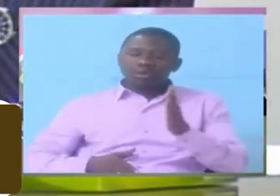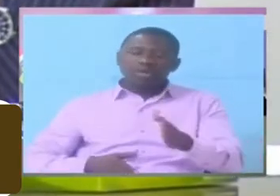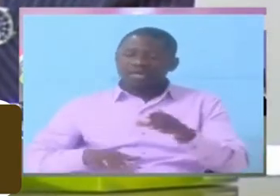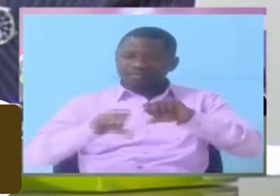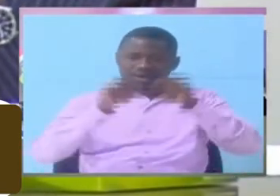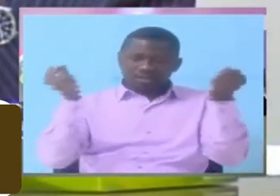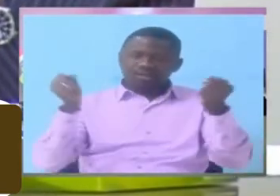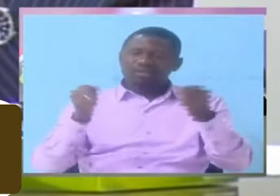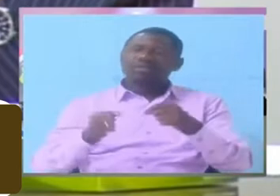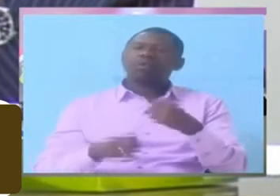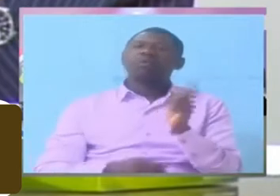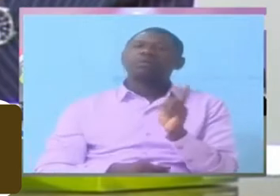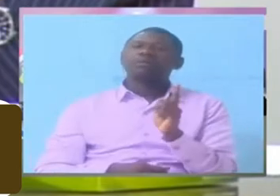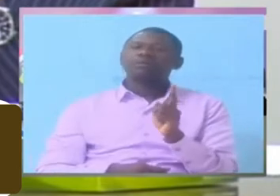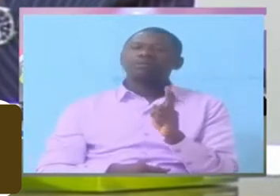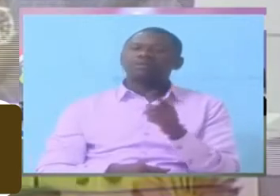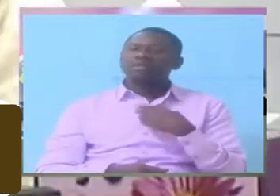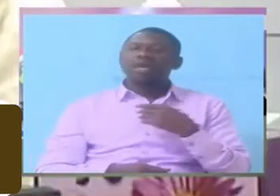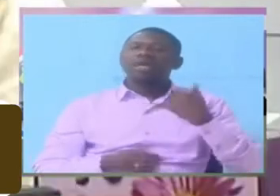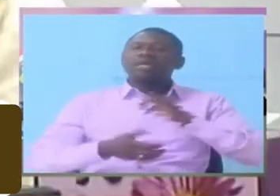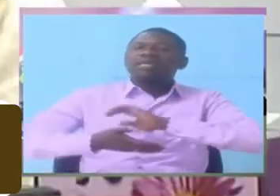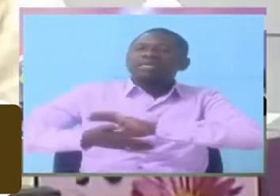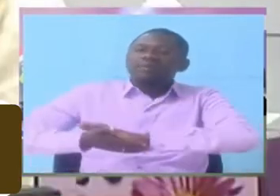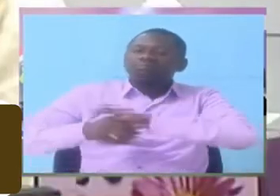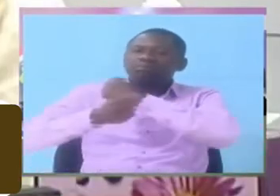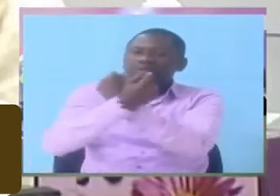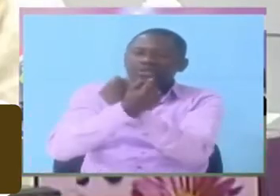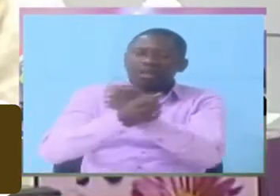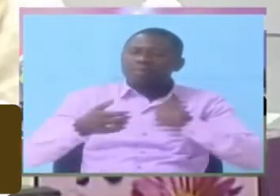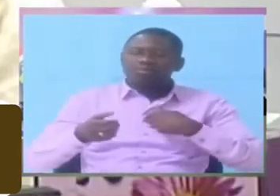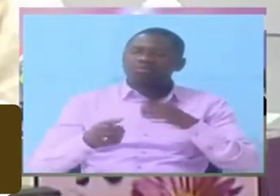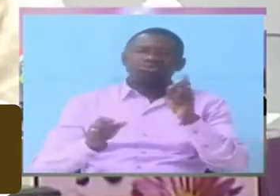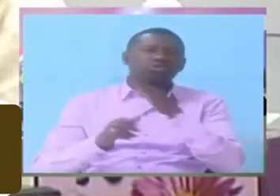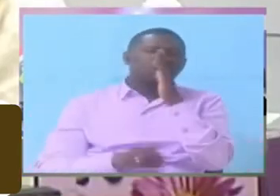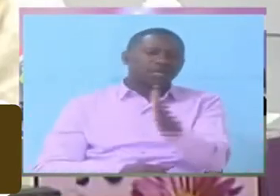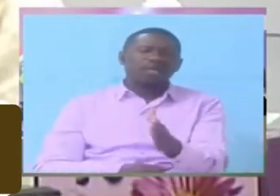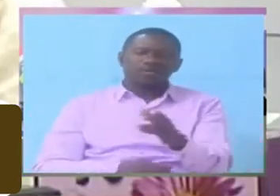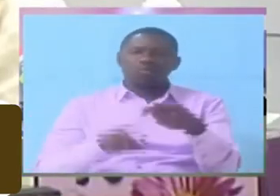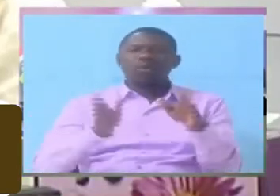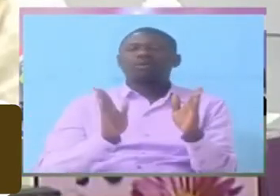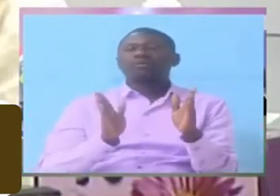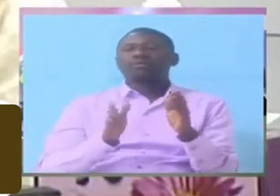okono wale ngada mara nyanti tinyal nyindi wale ma member ma jau ma bedi wale nyindi ko kamolu muda